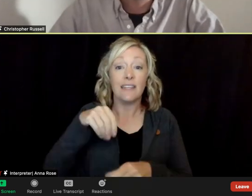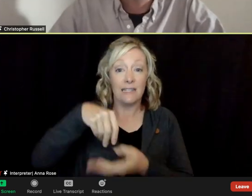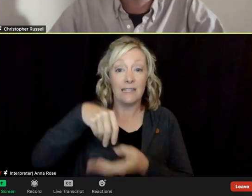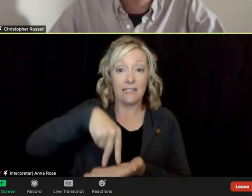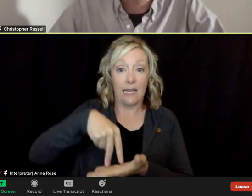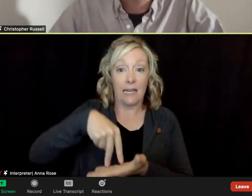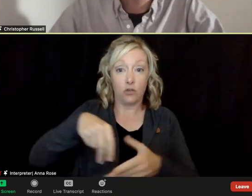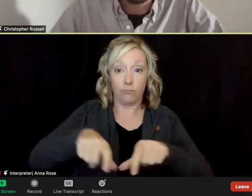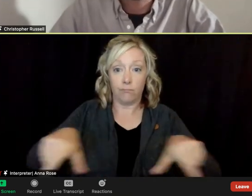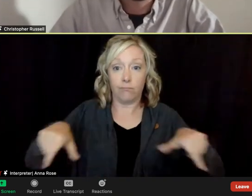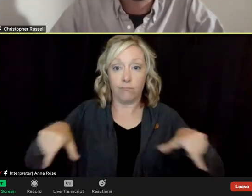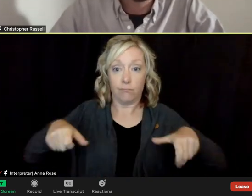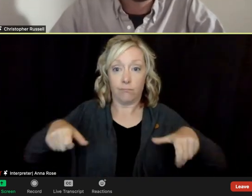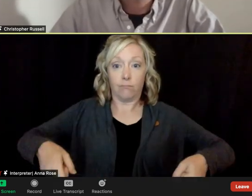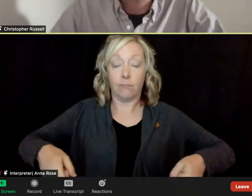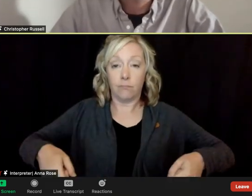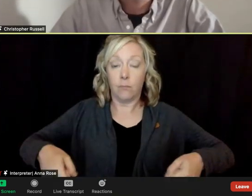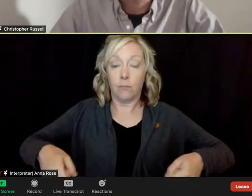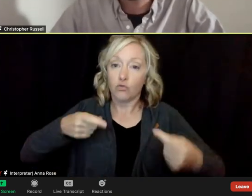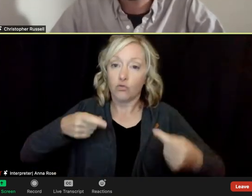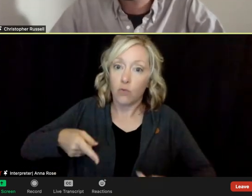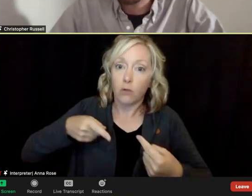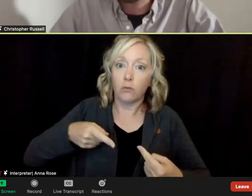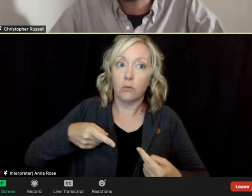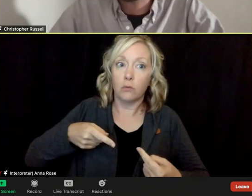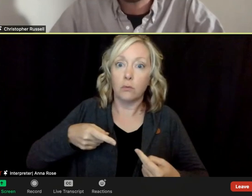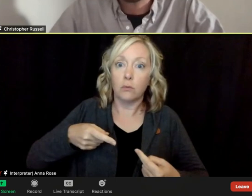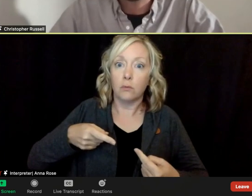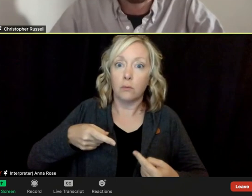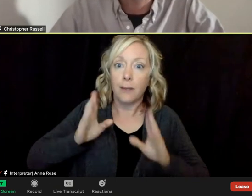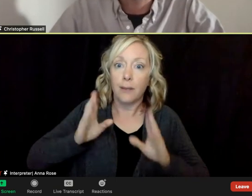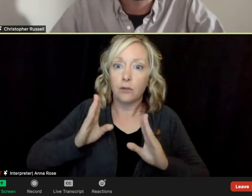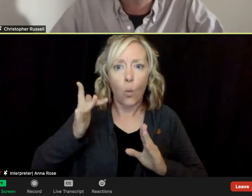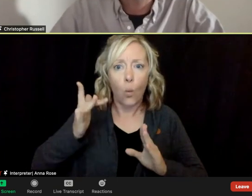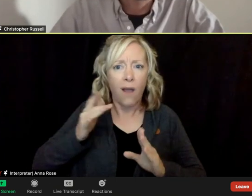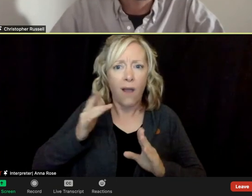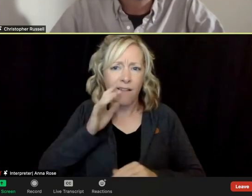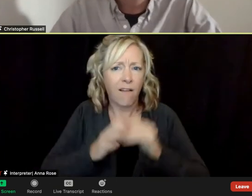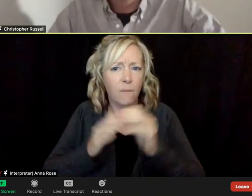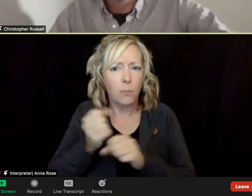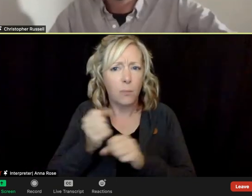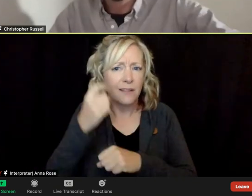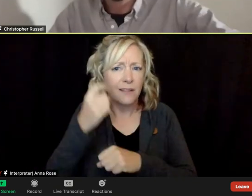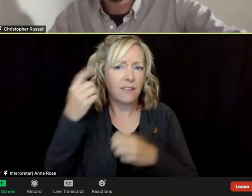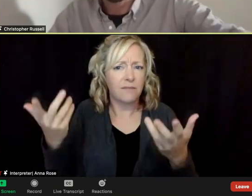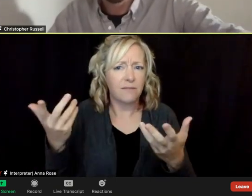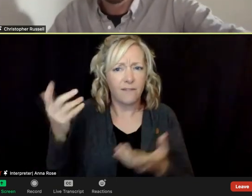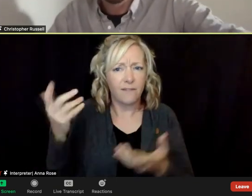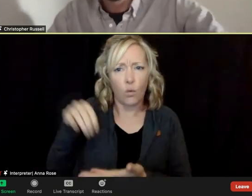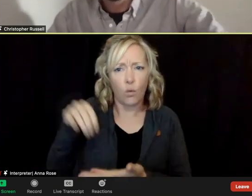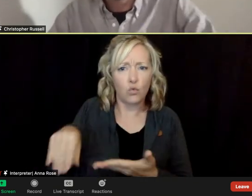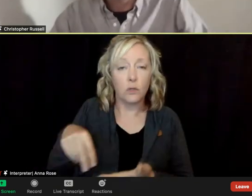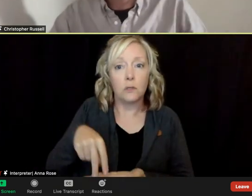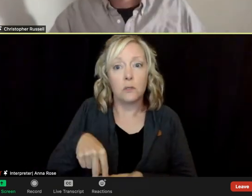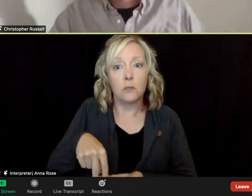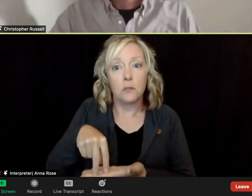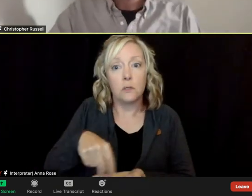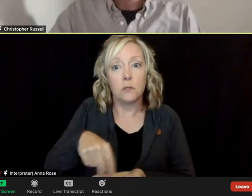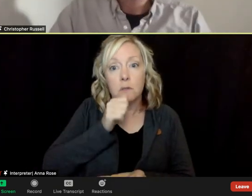right? Of course, because being in a stander is very uncomfortable for that student.